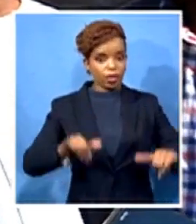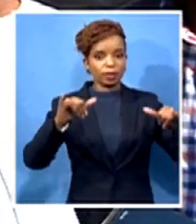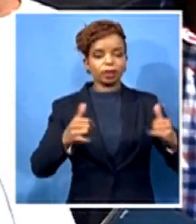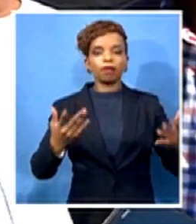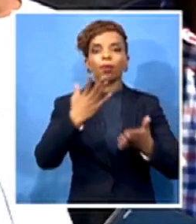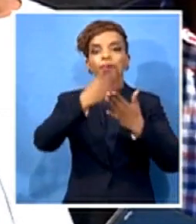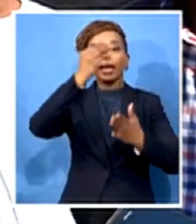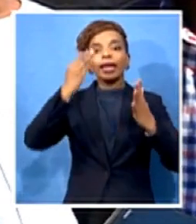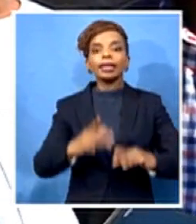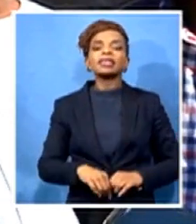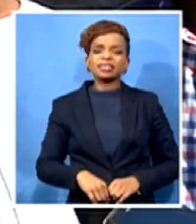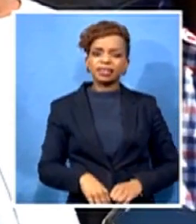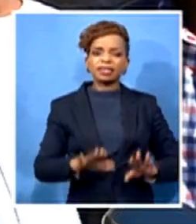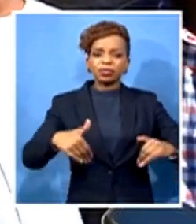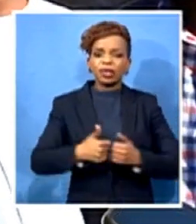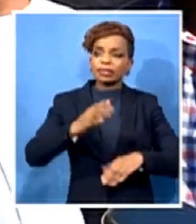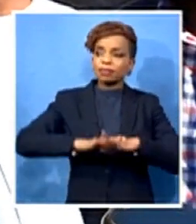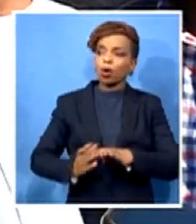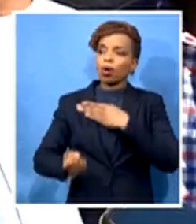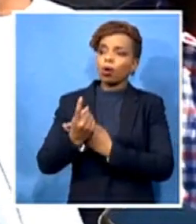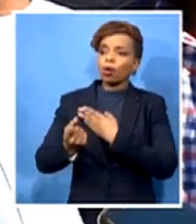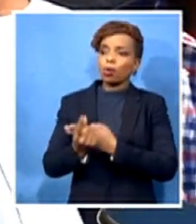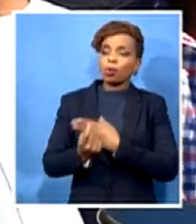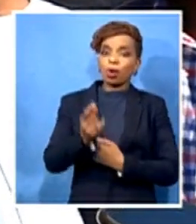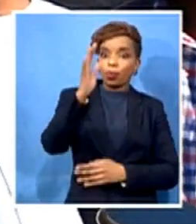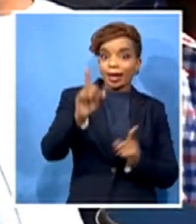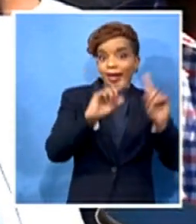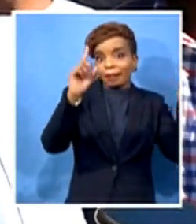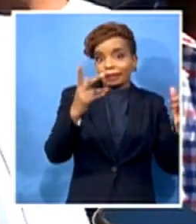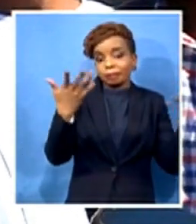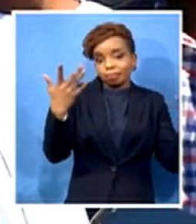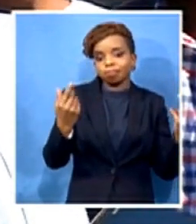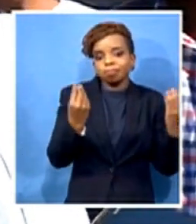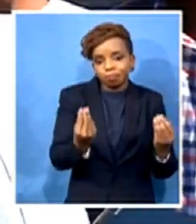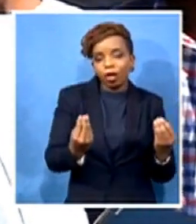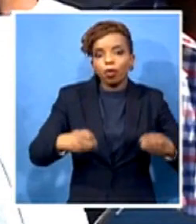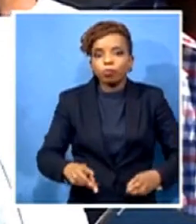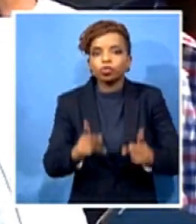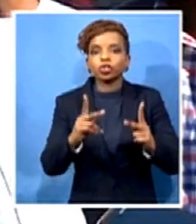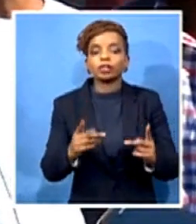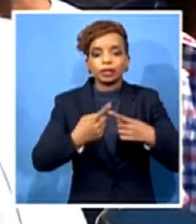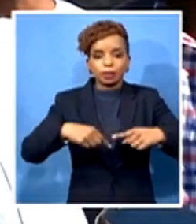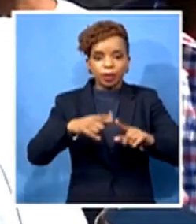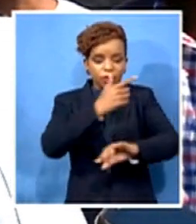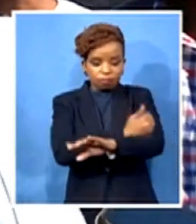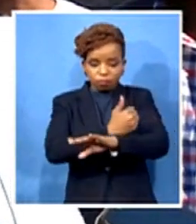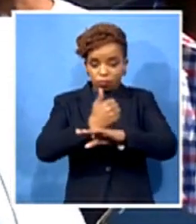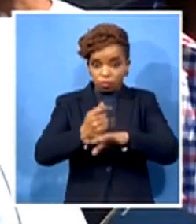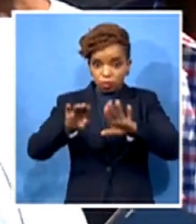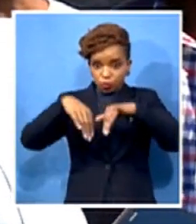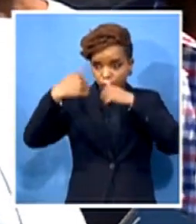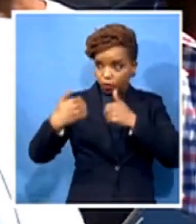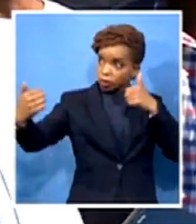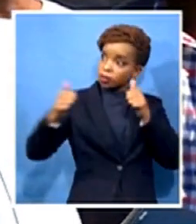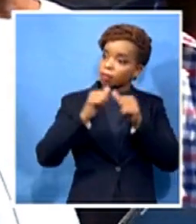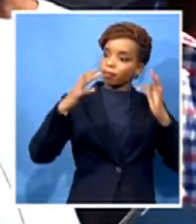But at least we have the opportunity to sit down at stakeholders and be able to assist each other. And let me thank the SABC also.